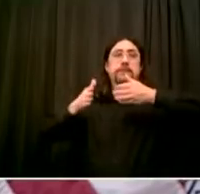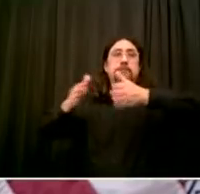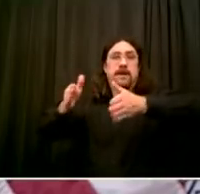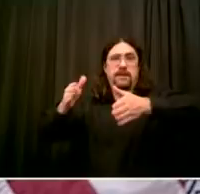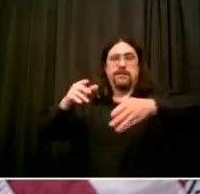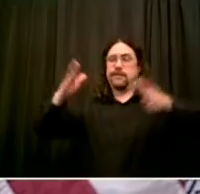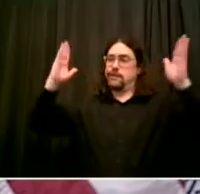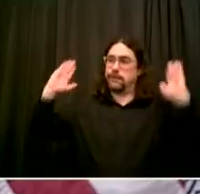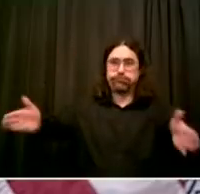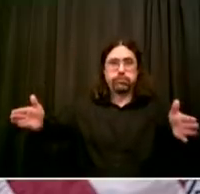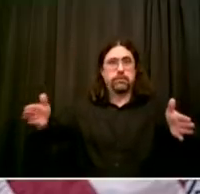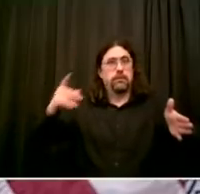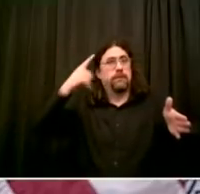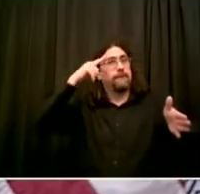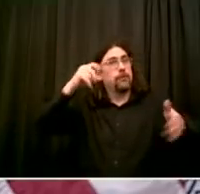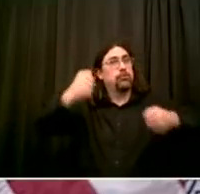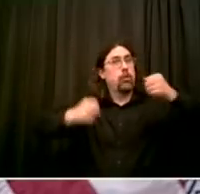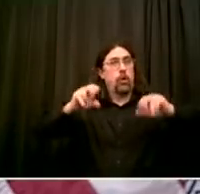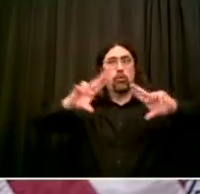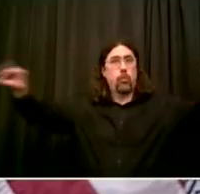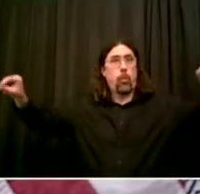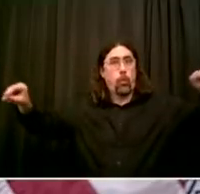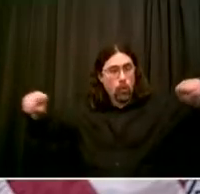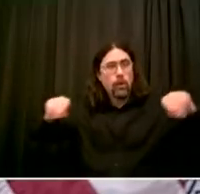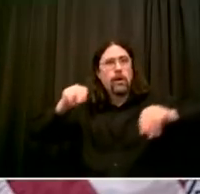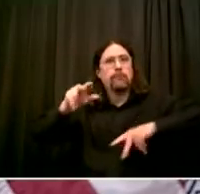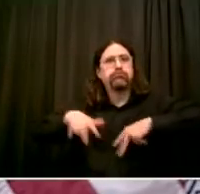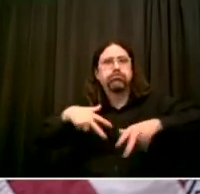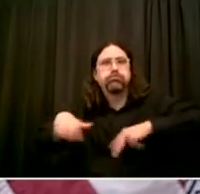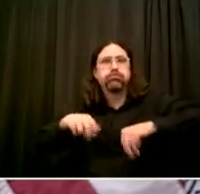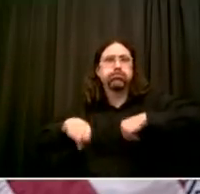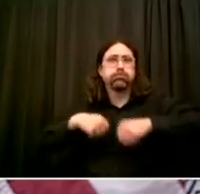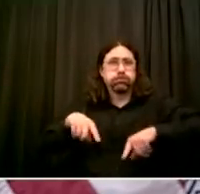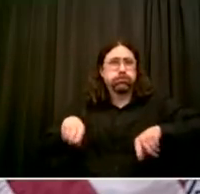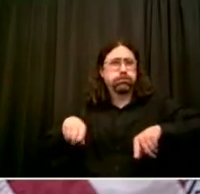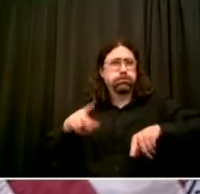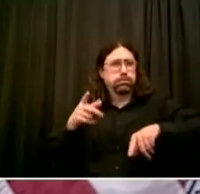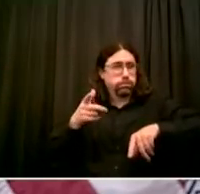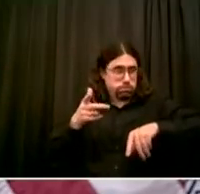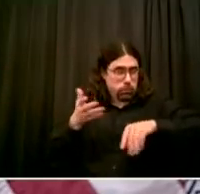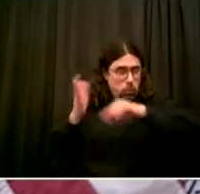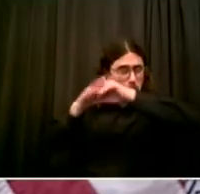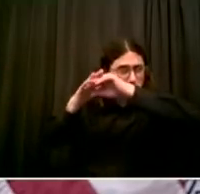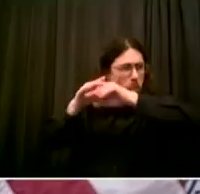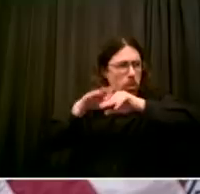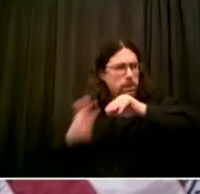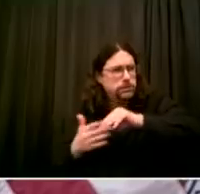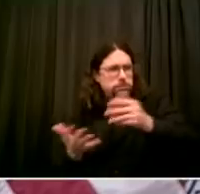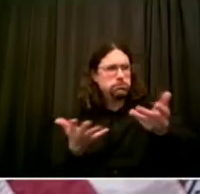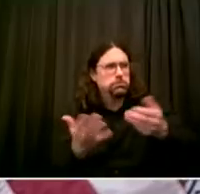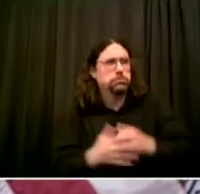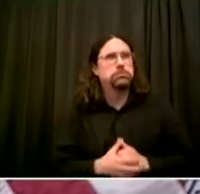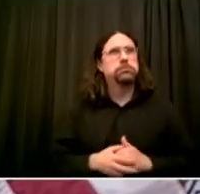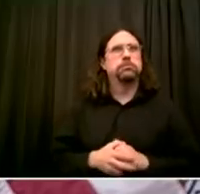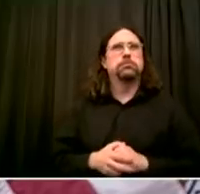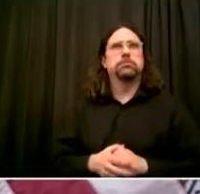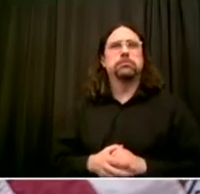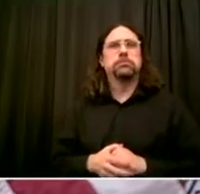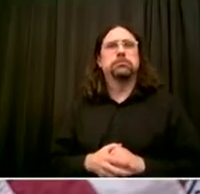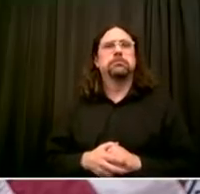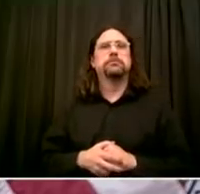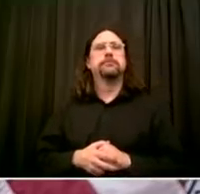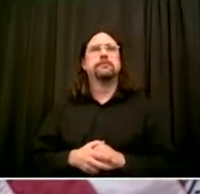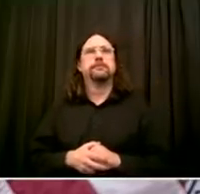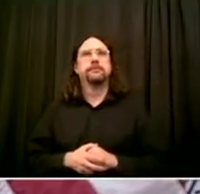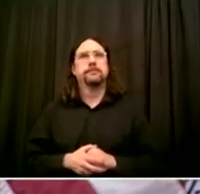if there's other places that need to be addressed, so this can change according to what we see happening on the ground. But the formal bar-heavy areas